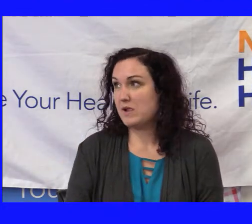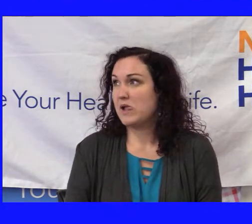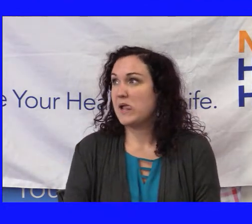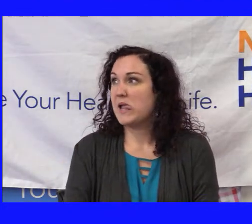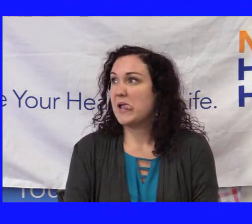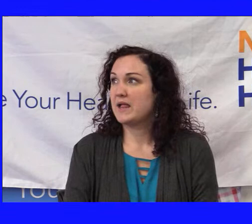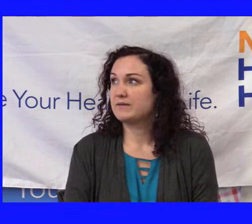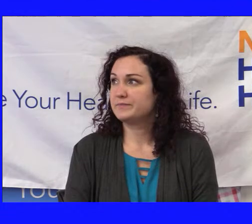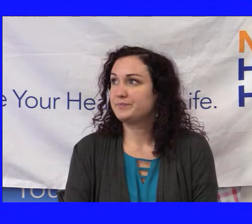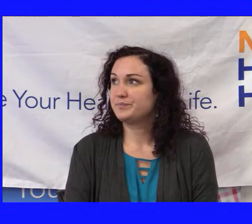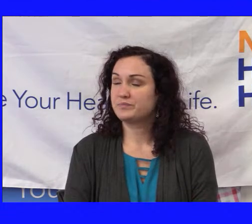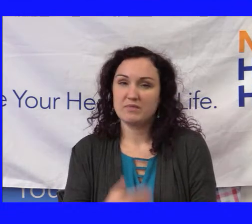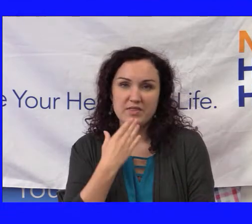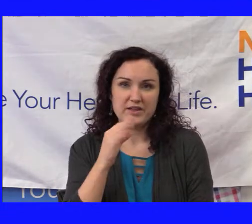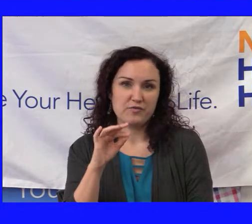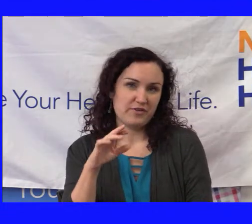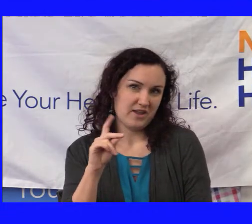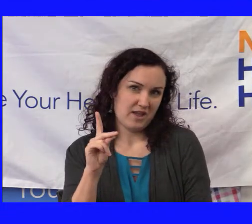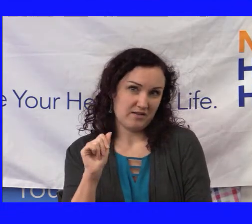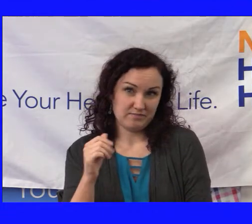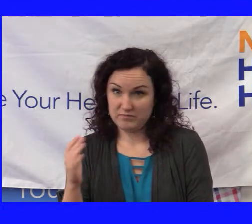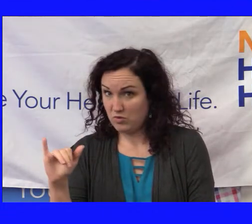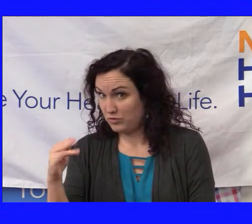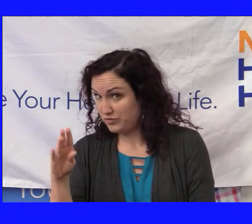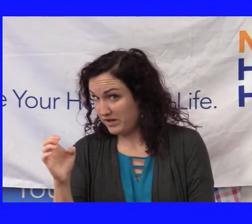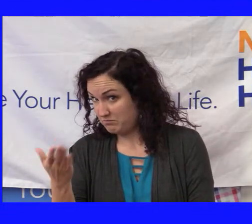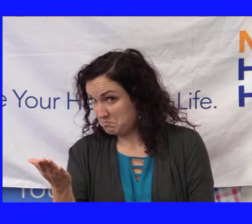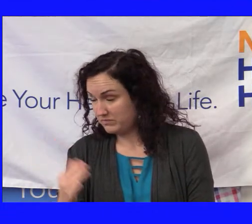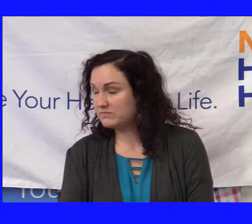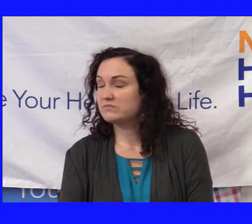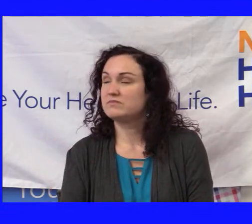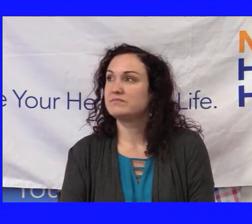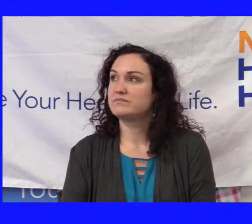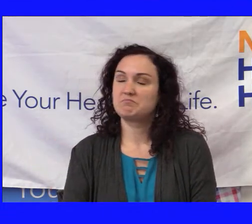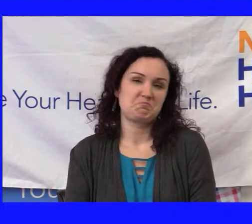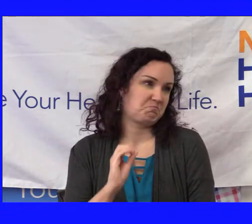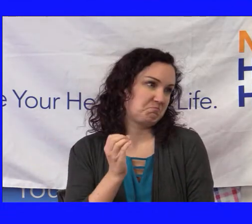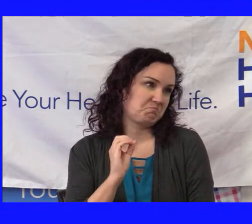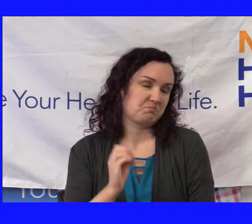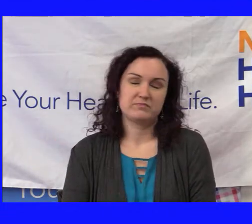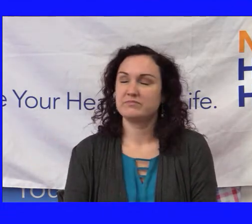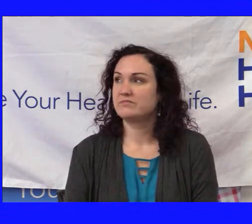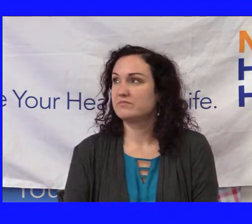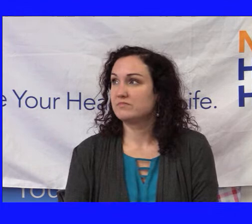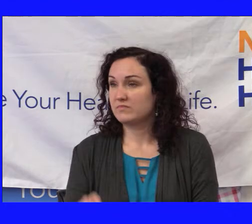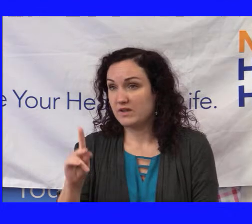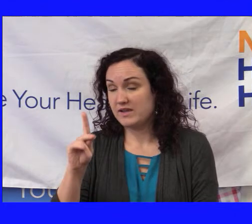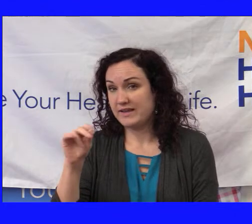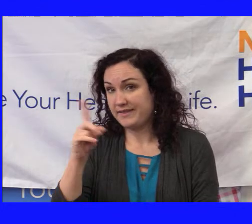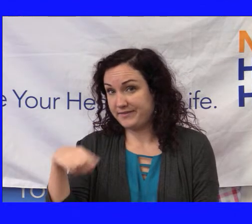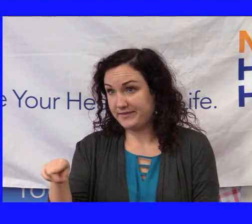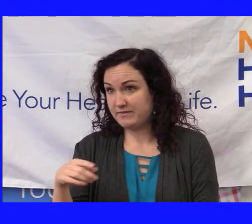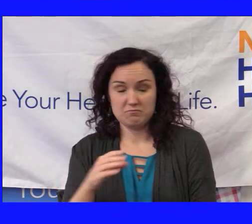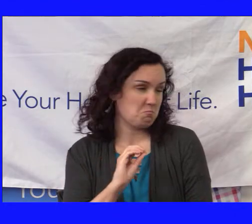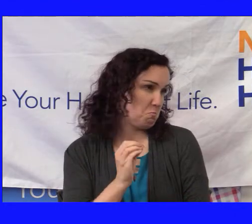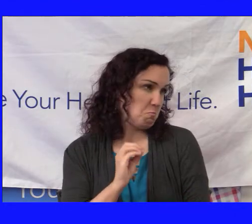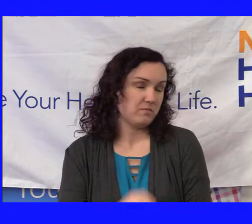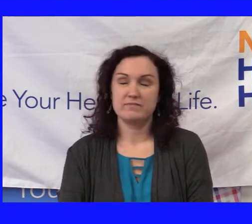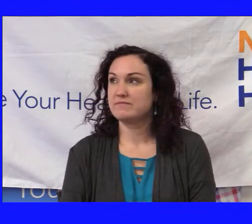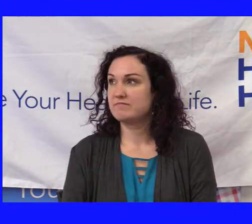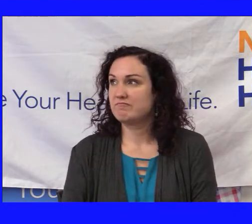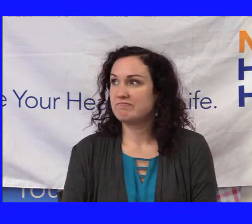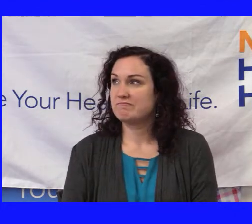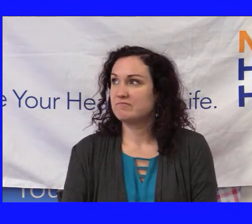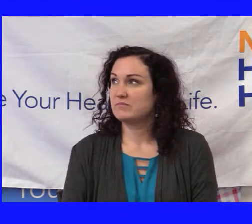Thank you, Frida. Jose? No questions, thank you. Dr. Katz? Any